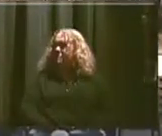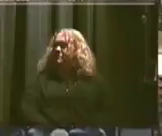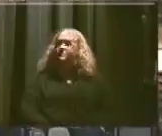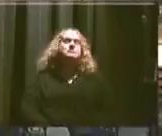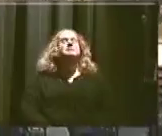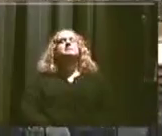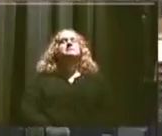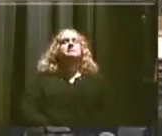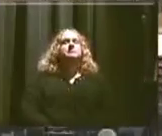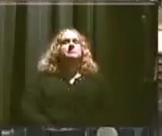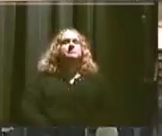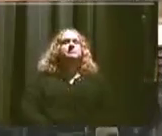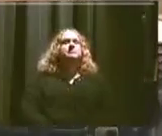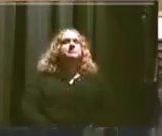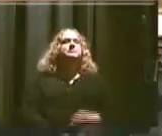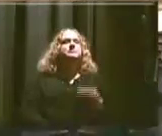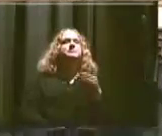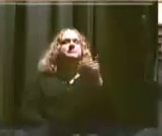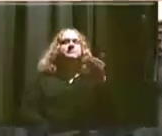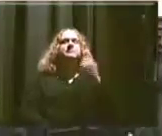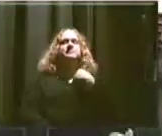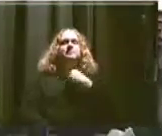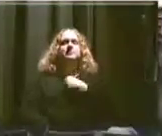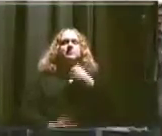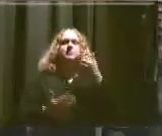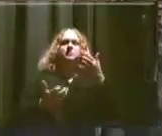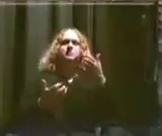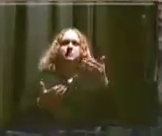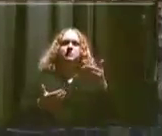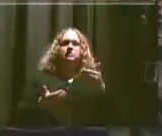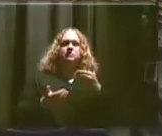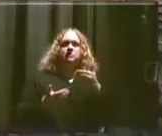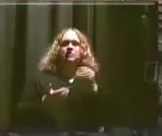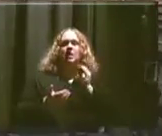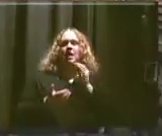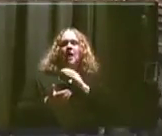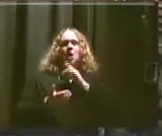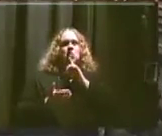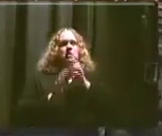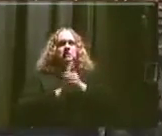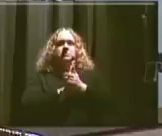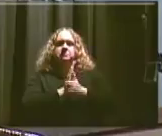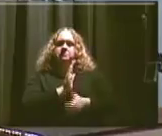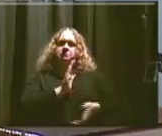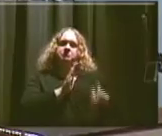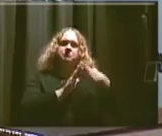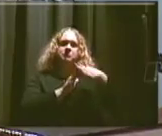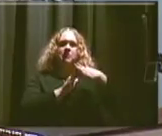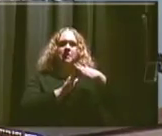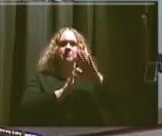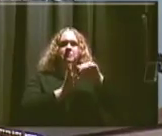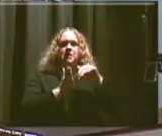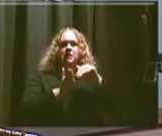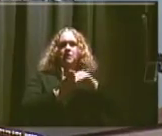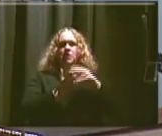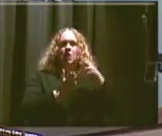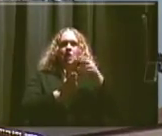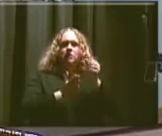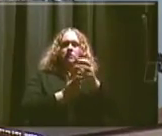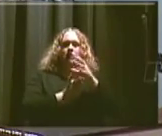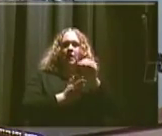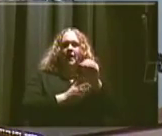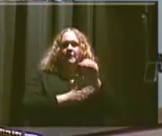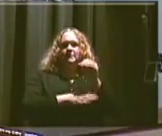Next, we have the honor of introducing to you our distinguished middle and high school principals in District